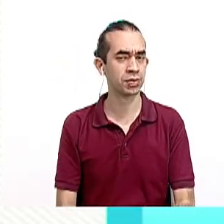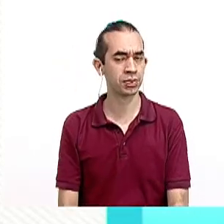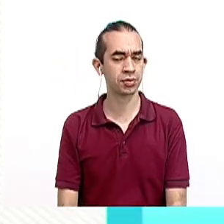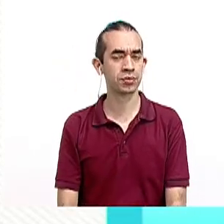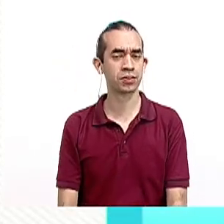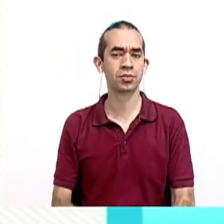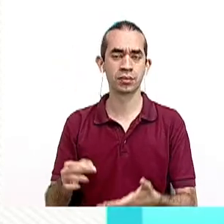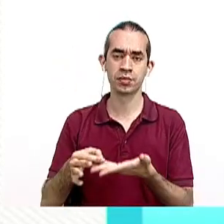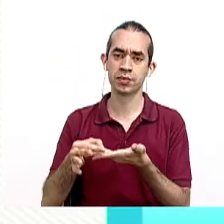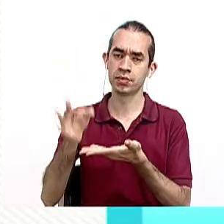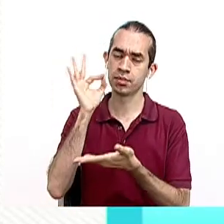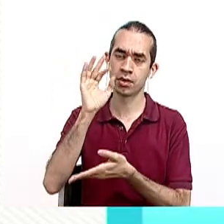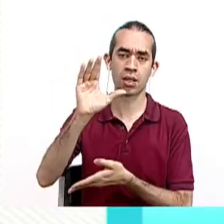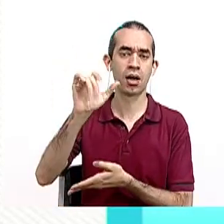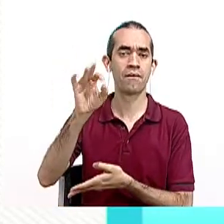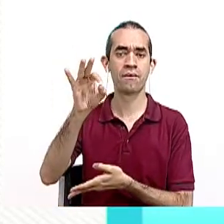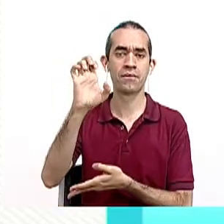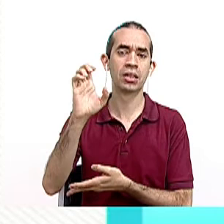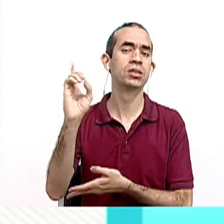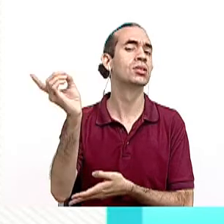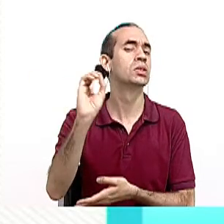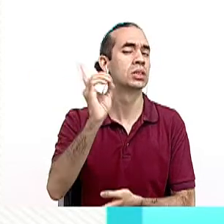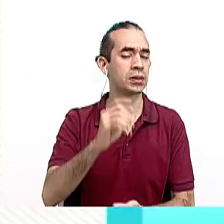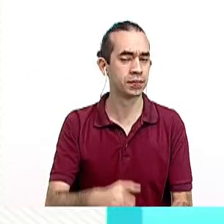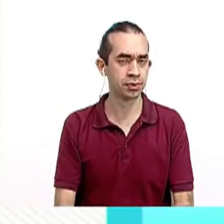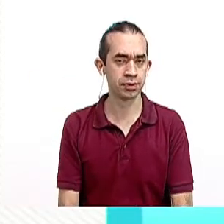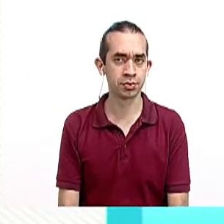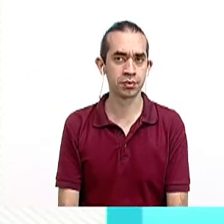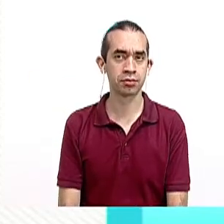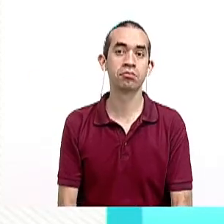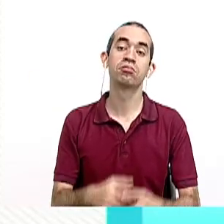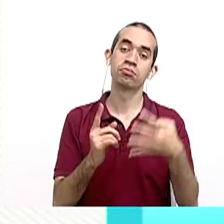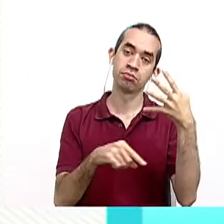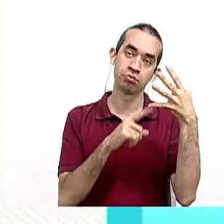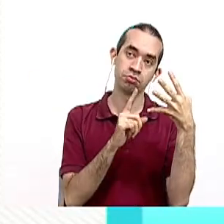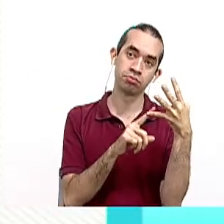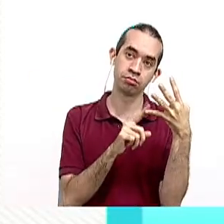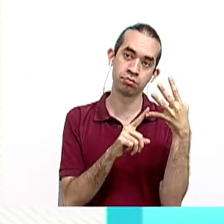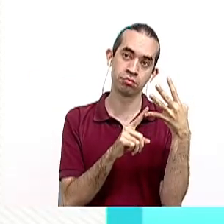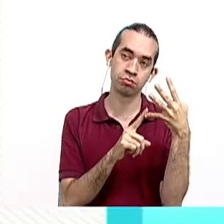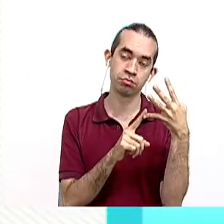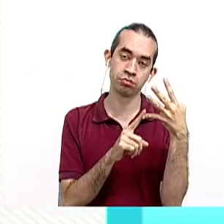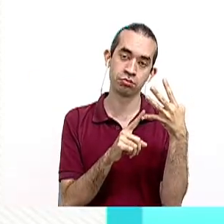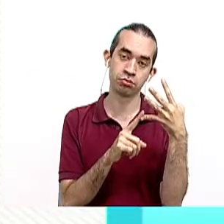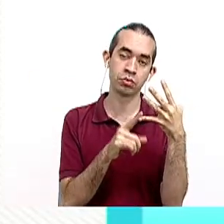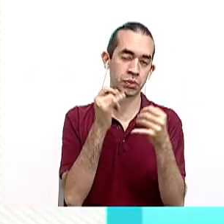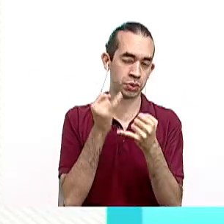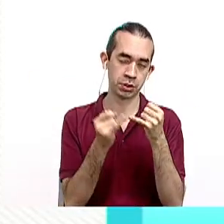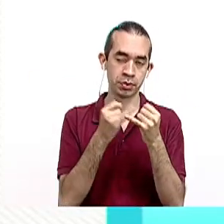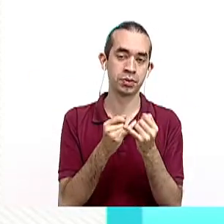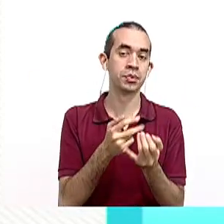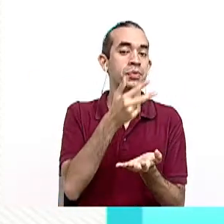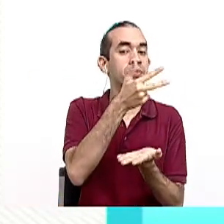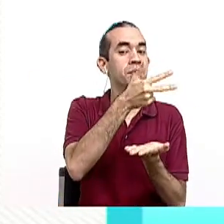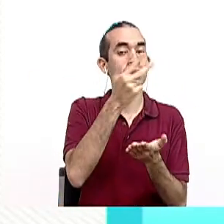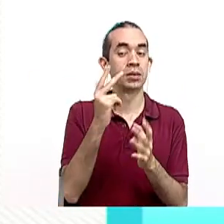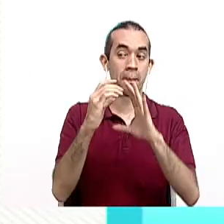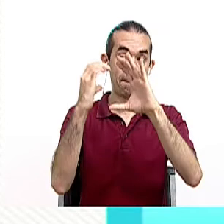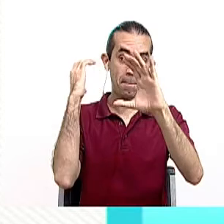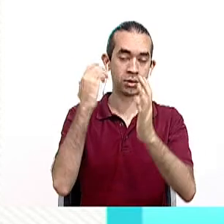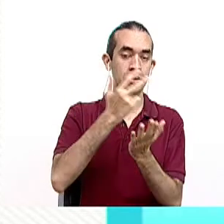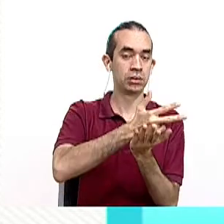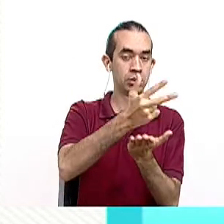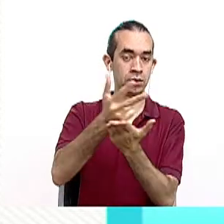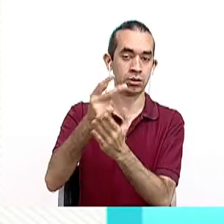Okay, where is the cafe? And then the last one is, where is the